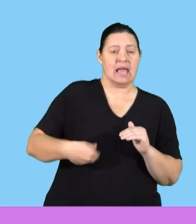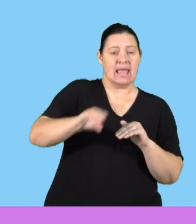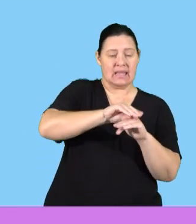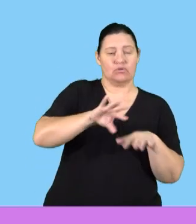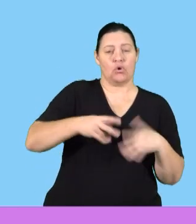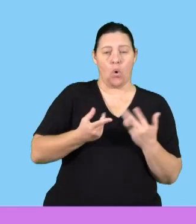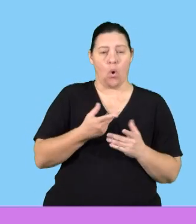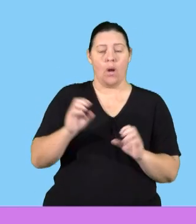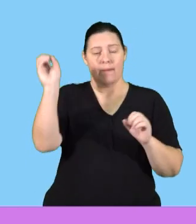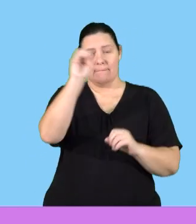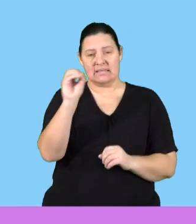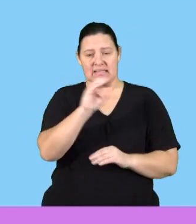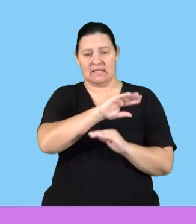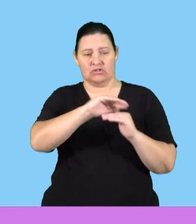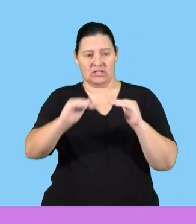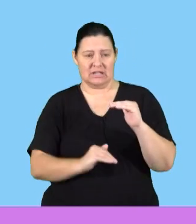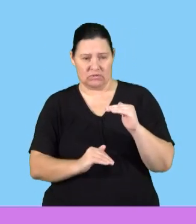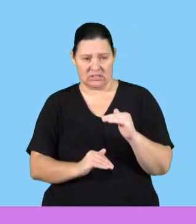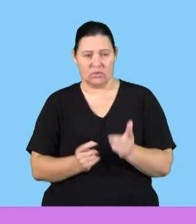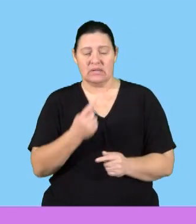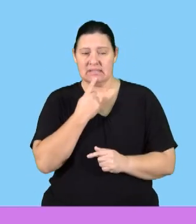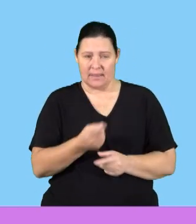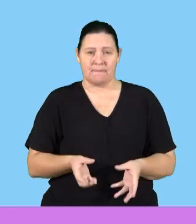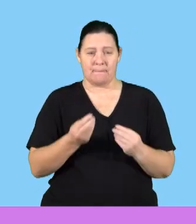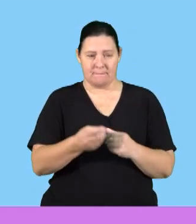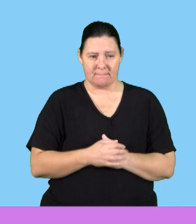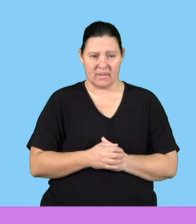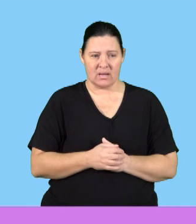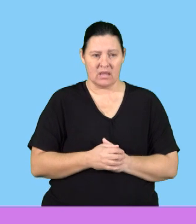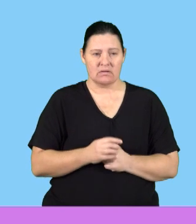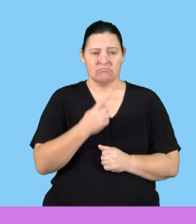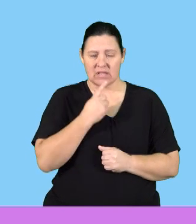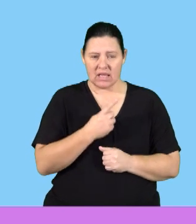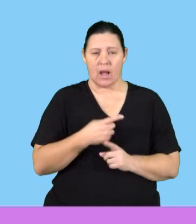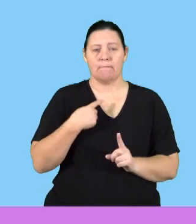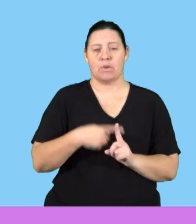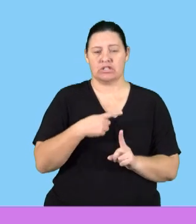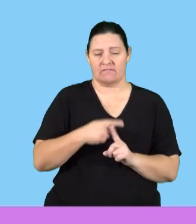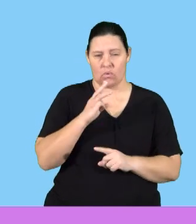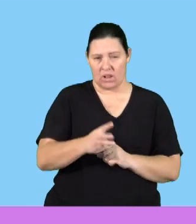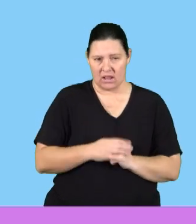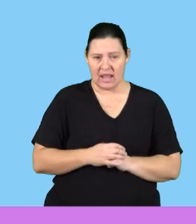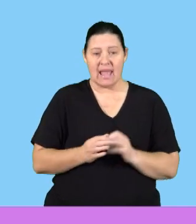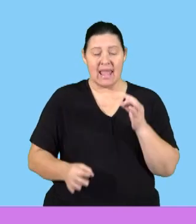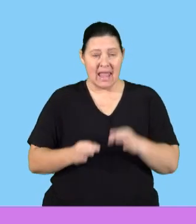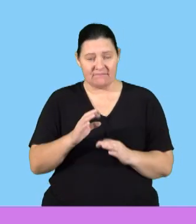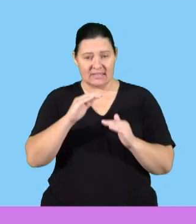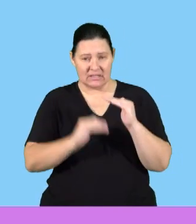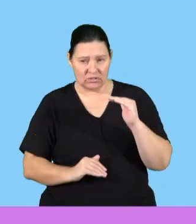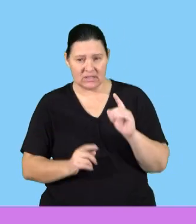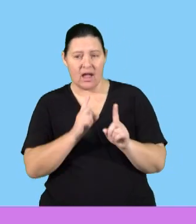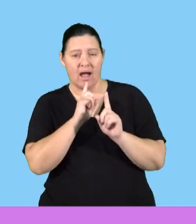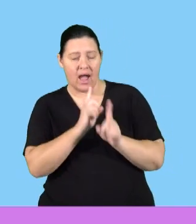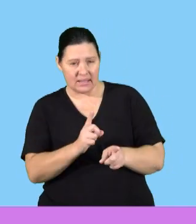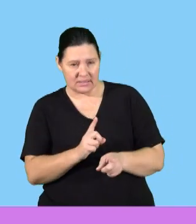increase or the percentage decrease, we say if it is an increase, the answer will be positive. If it is a